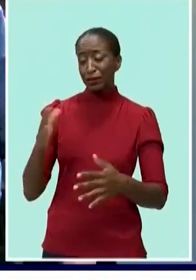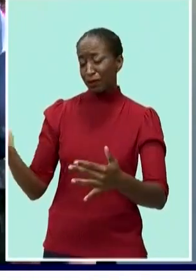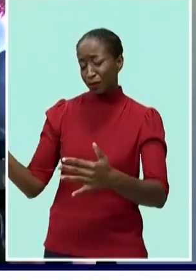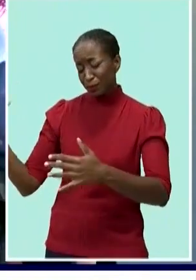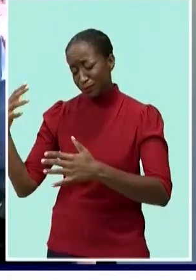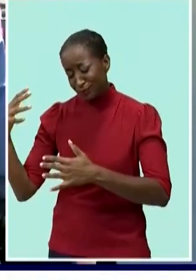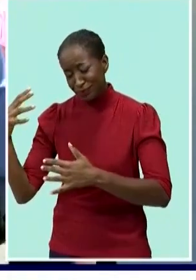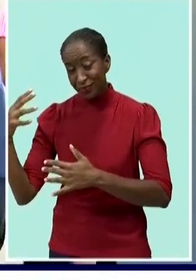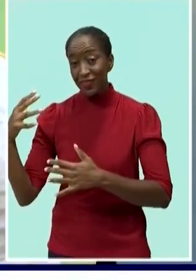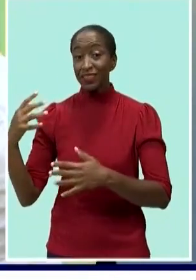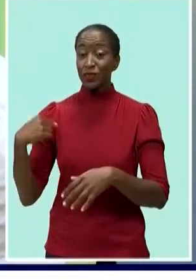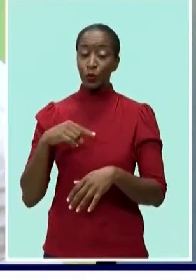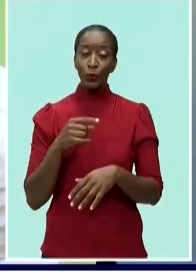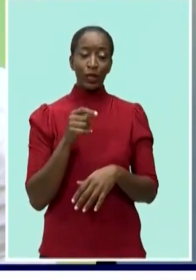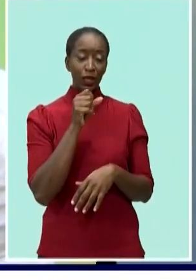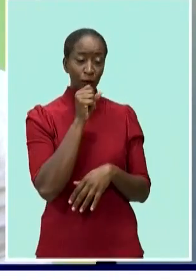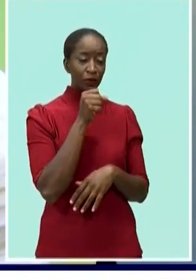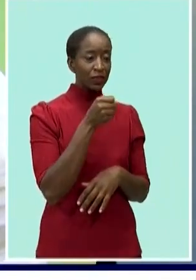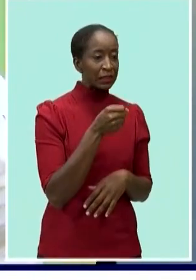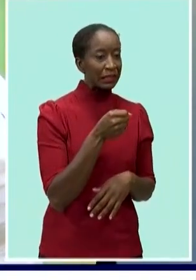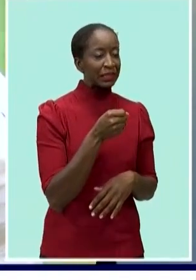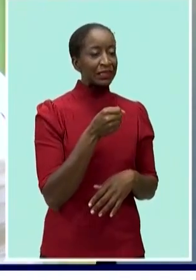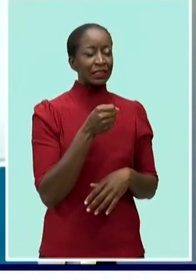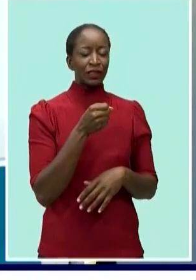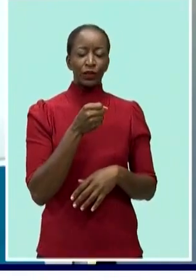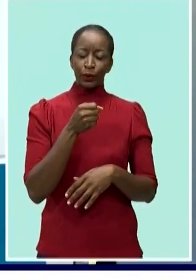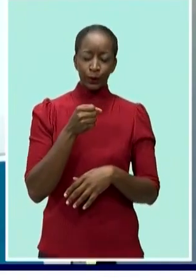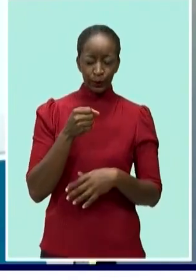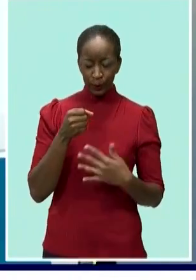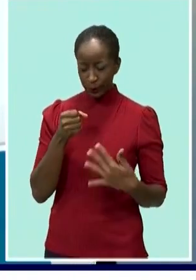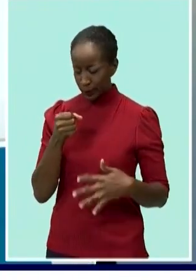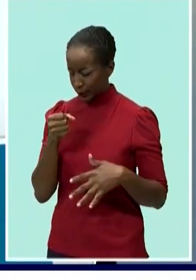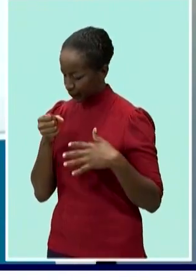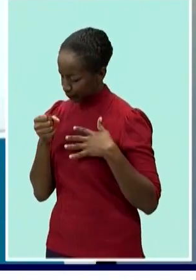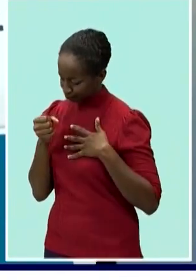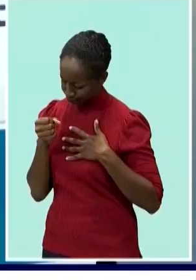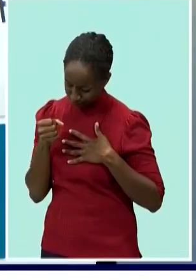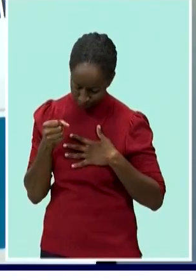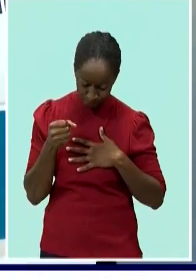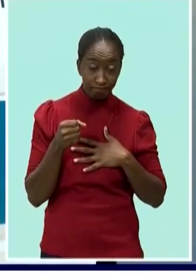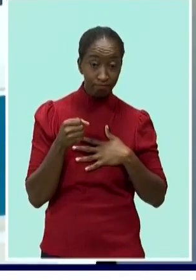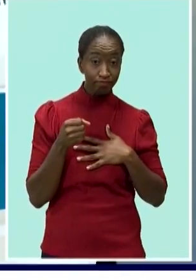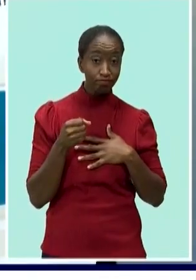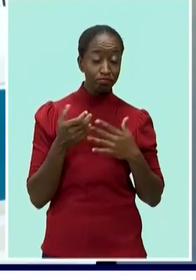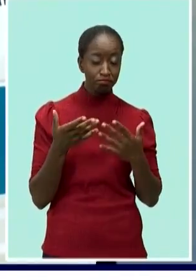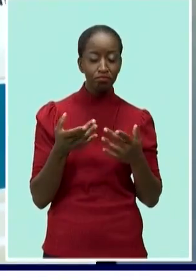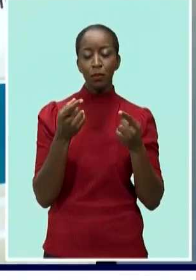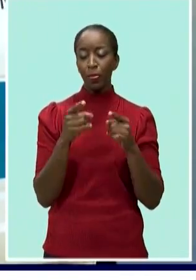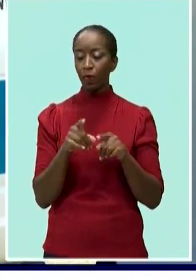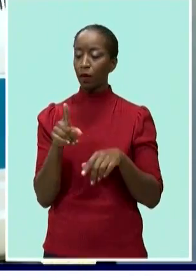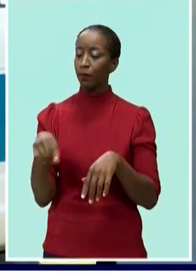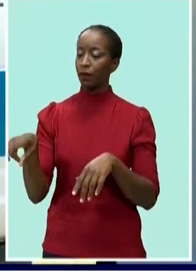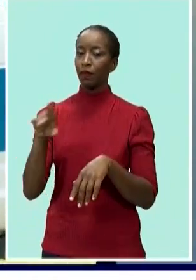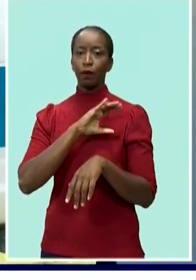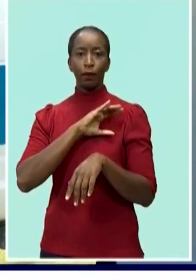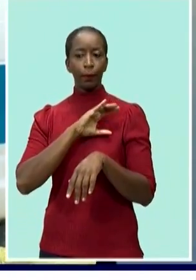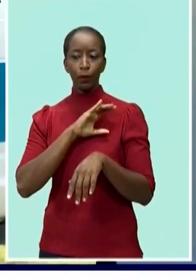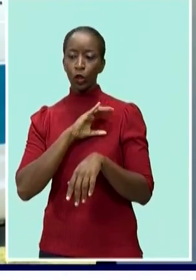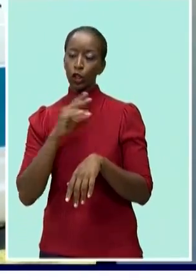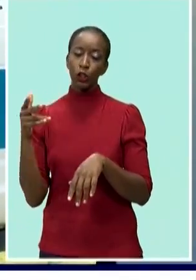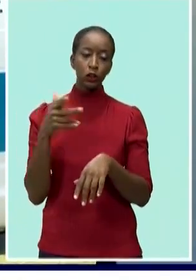rough time covering these types of stories. Well, soon after that, the forensic van arrived to process the scene. You know what they do. They photograph the